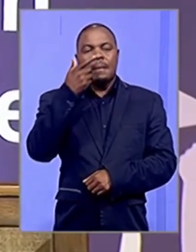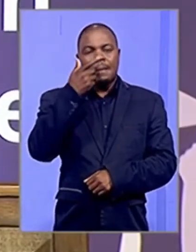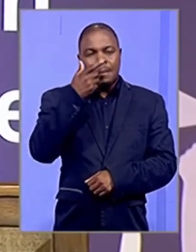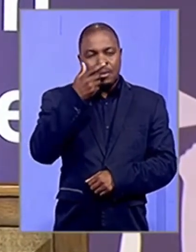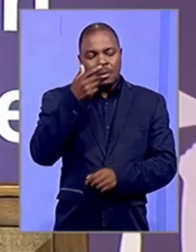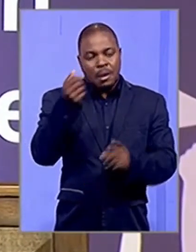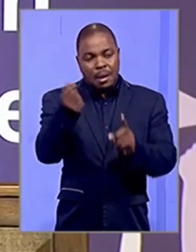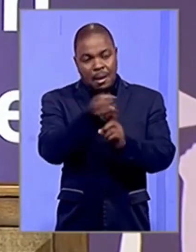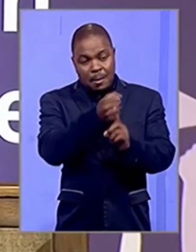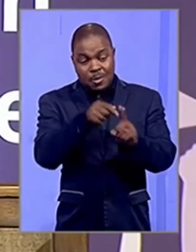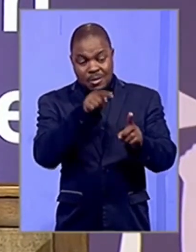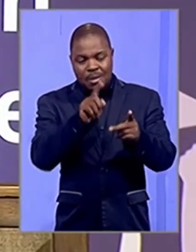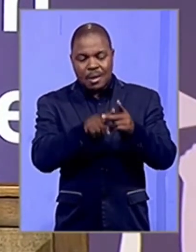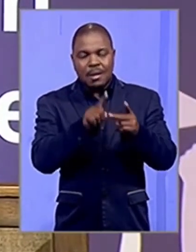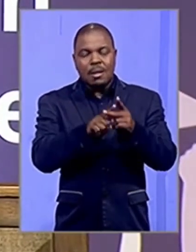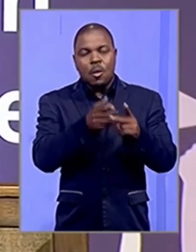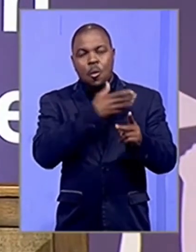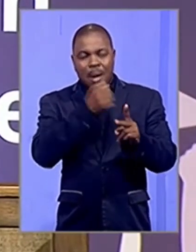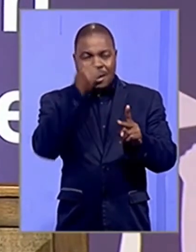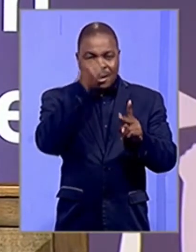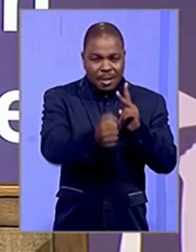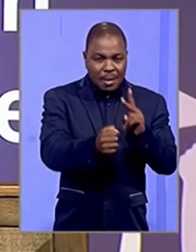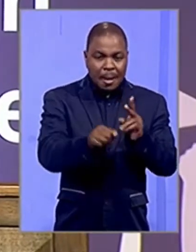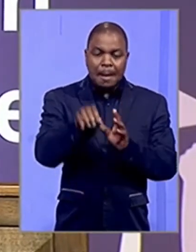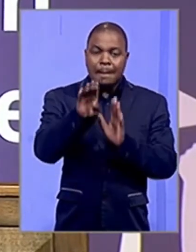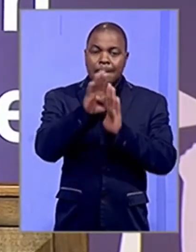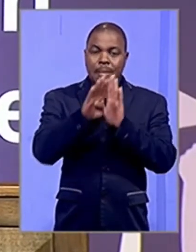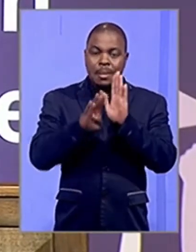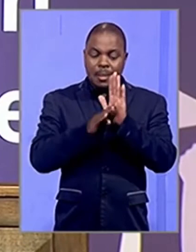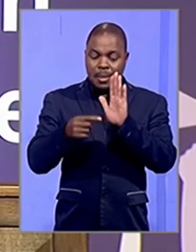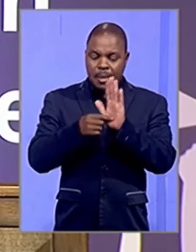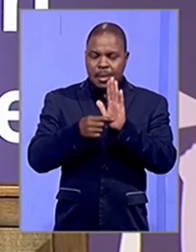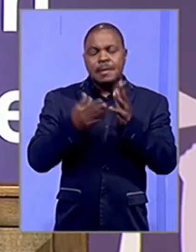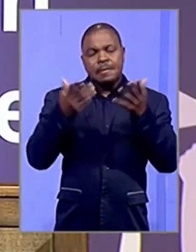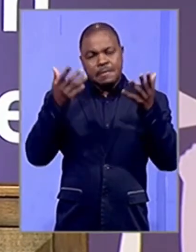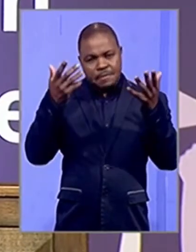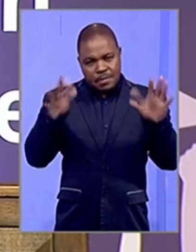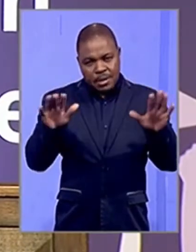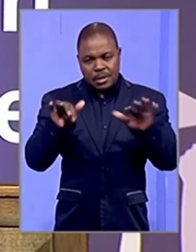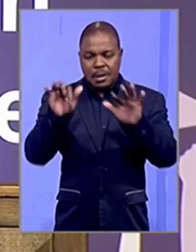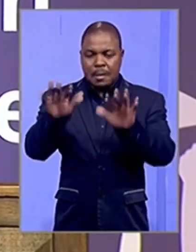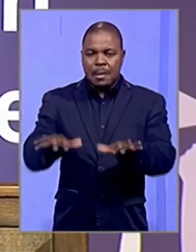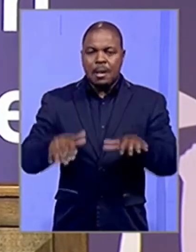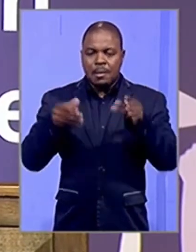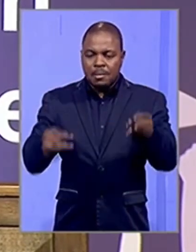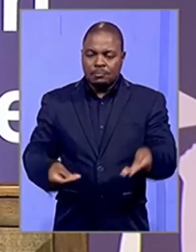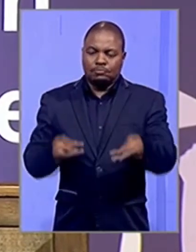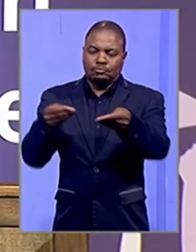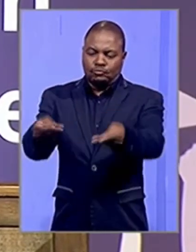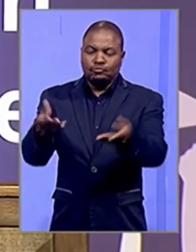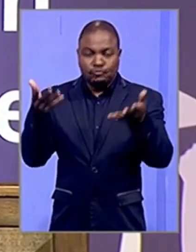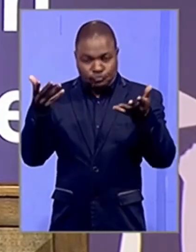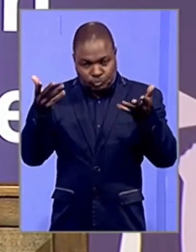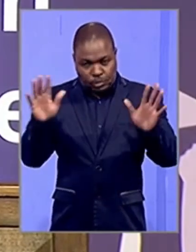femicide bill, it has been tabled in Parliament.